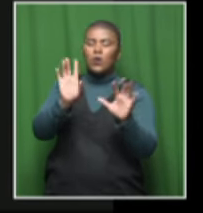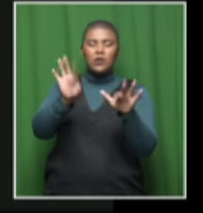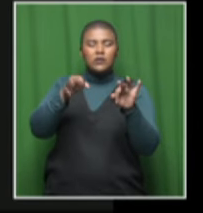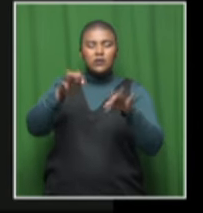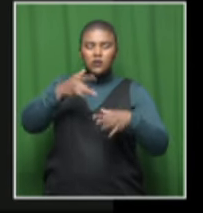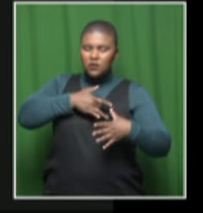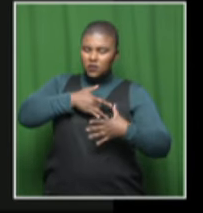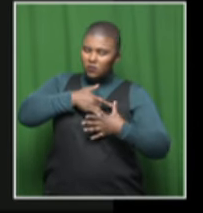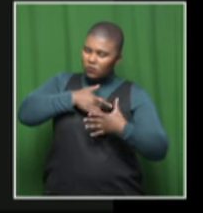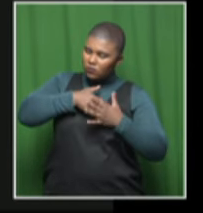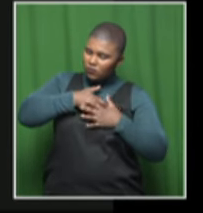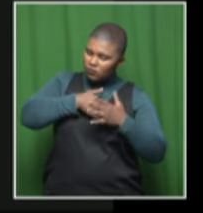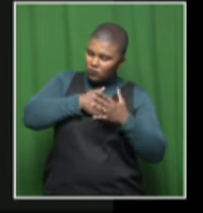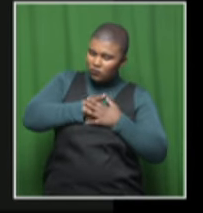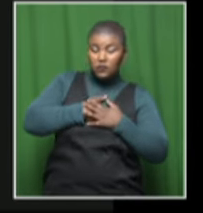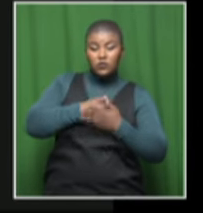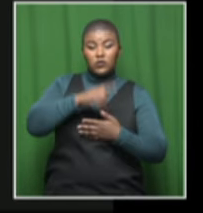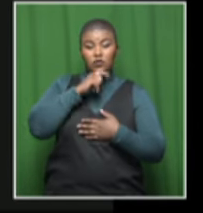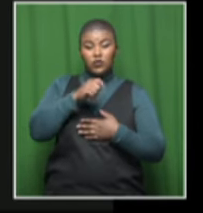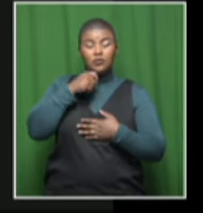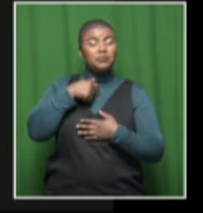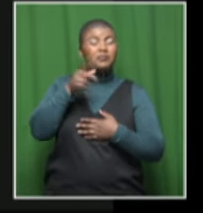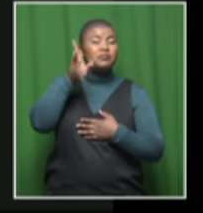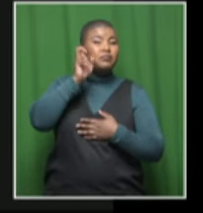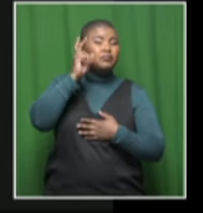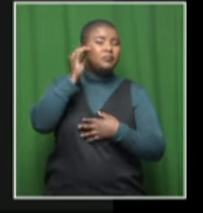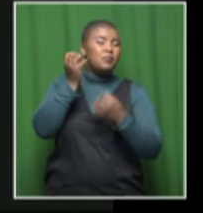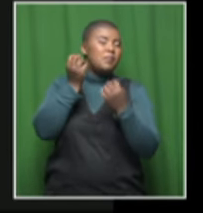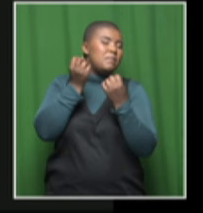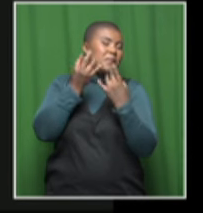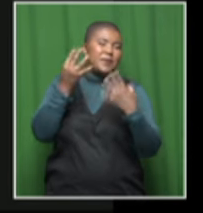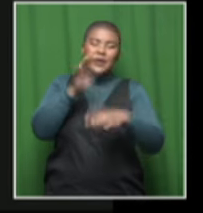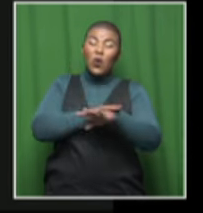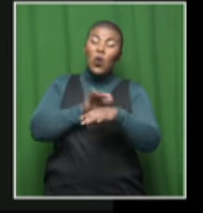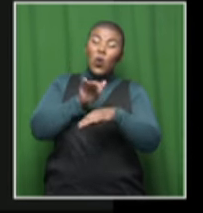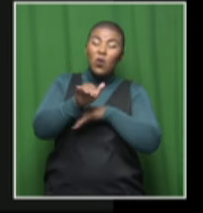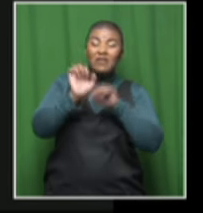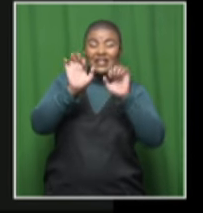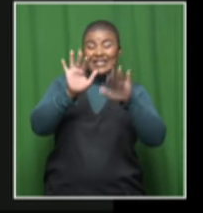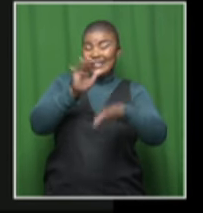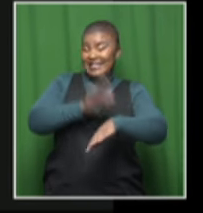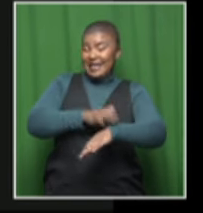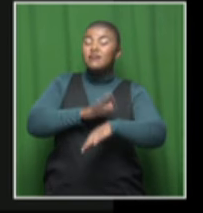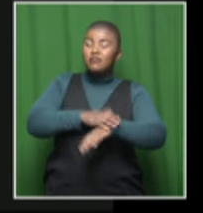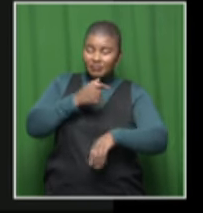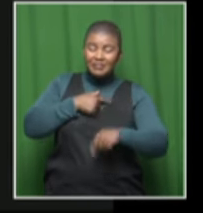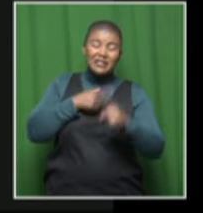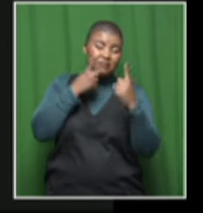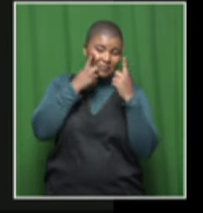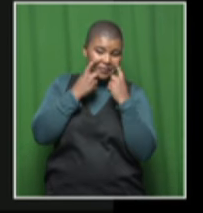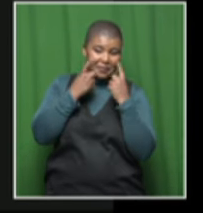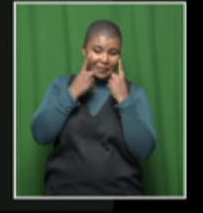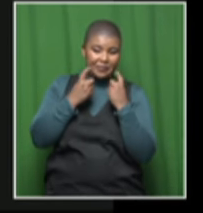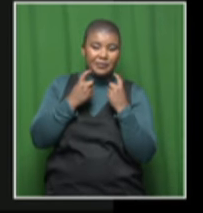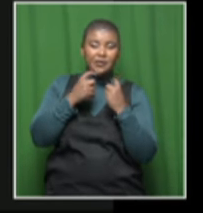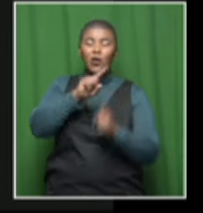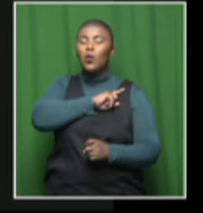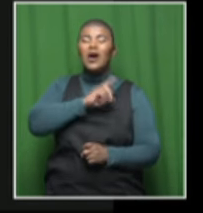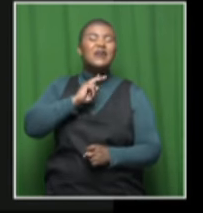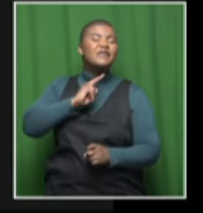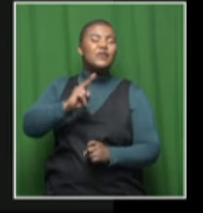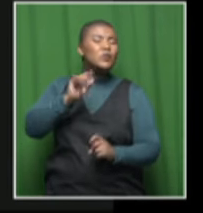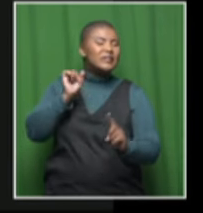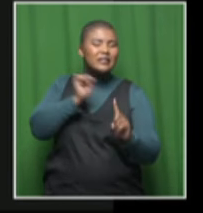that. I've listened to that recording more than 10 times each time I cry, because she had a voice